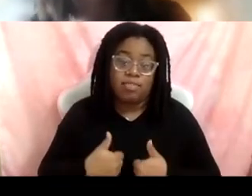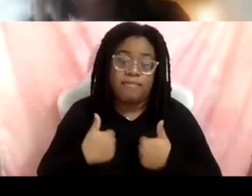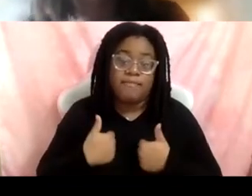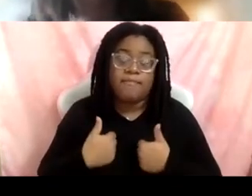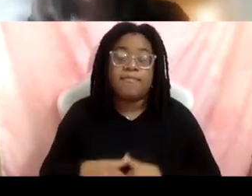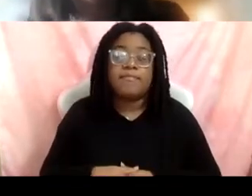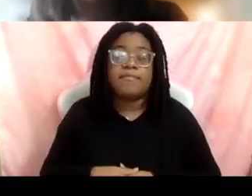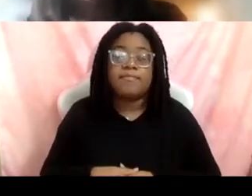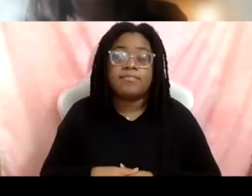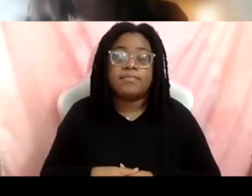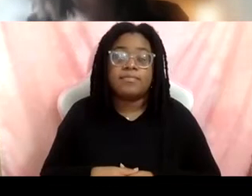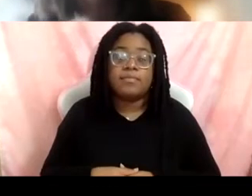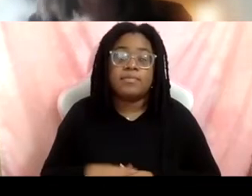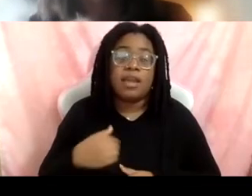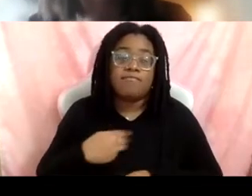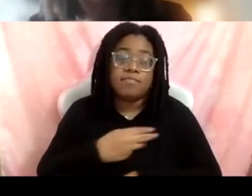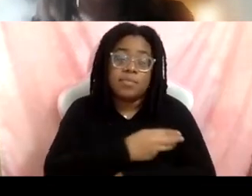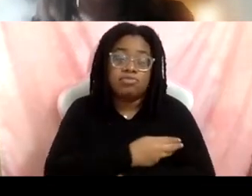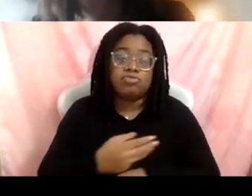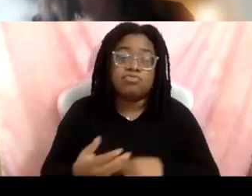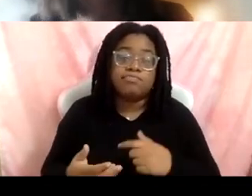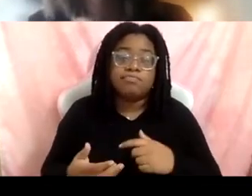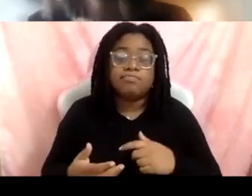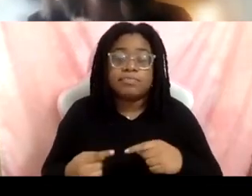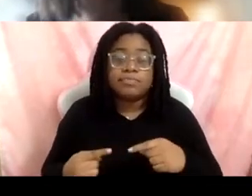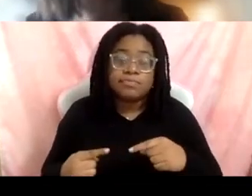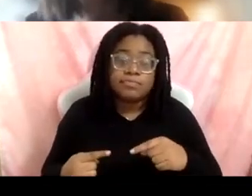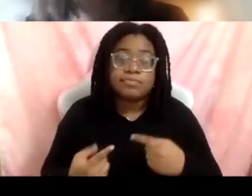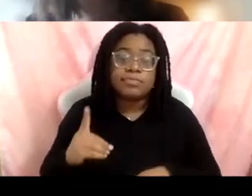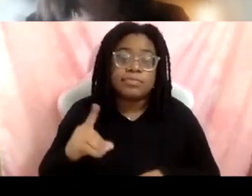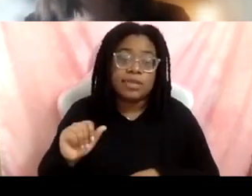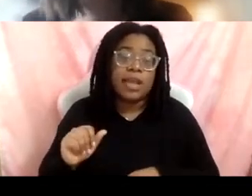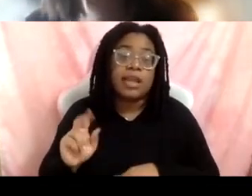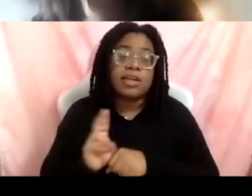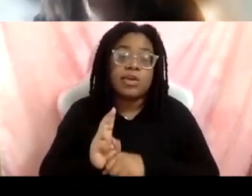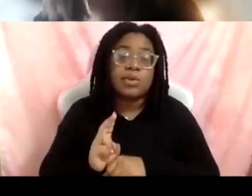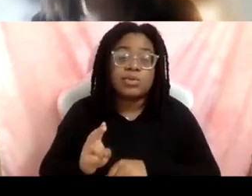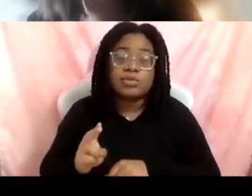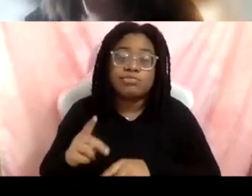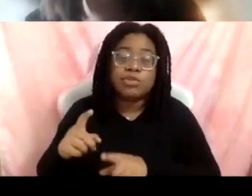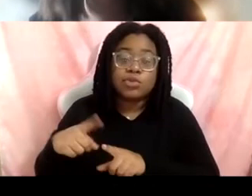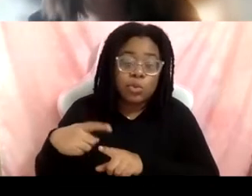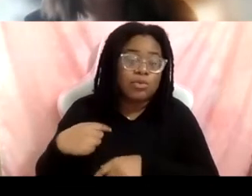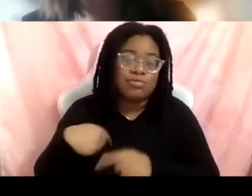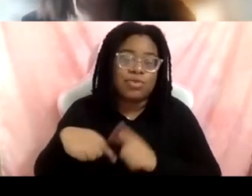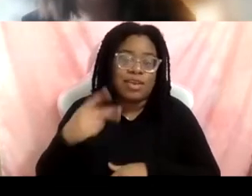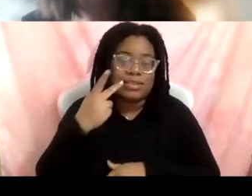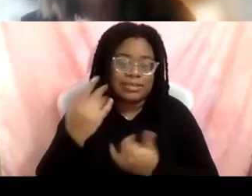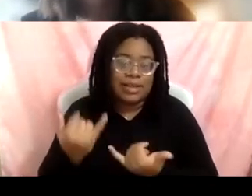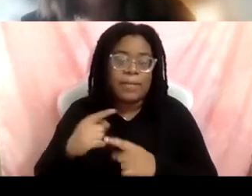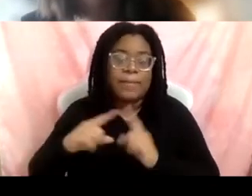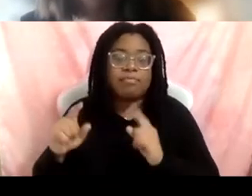I have had muscular dystrophy since I was born and use a scooter, but you can't see that now. Right now,